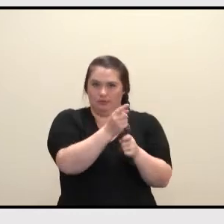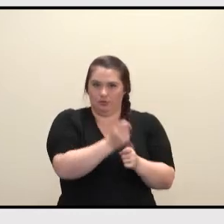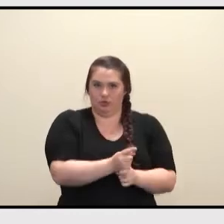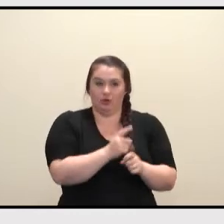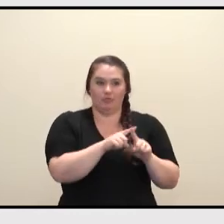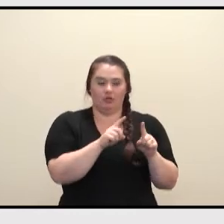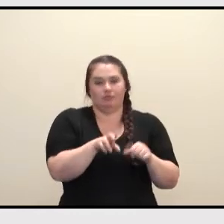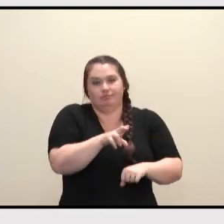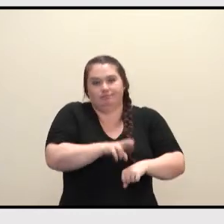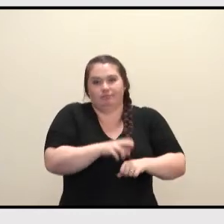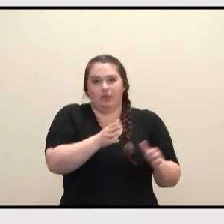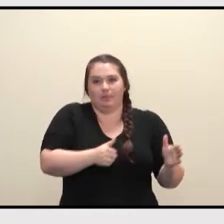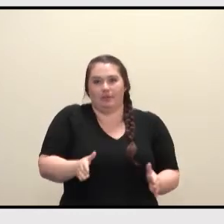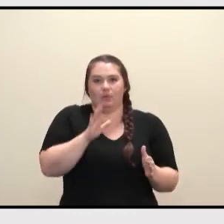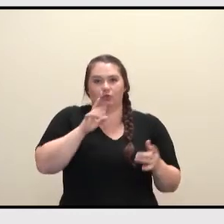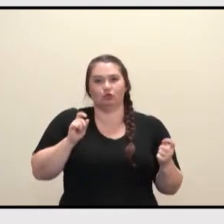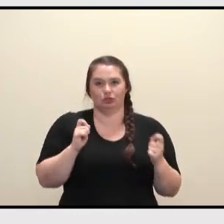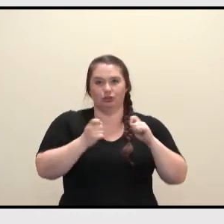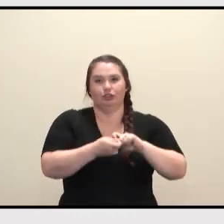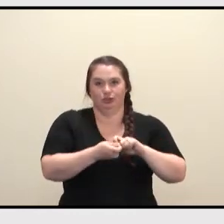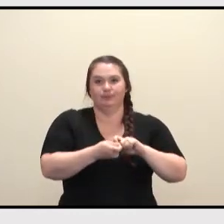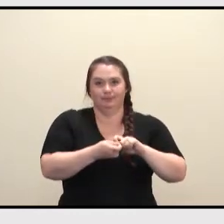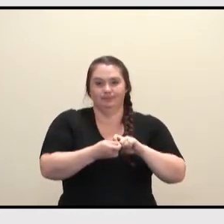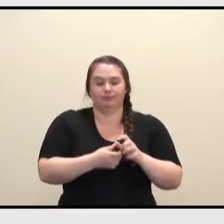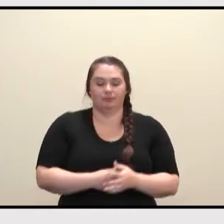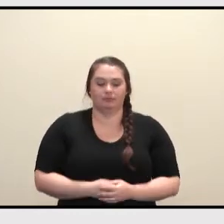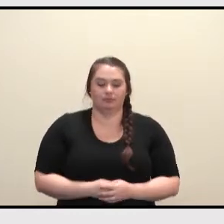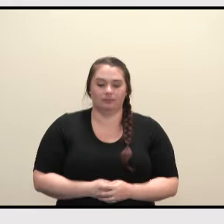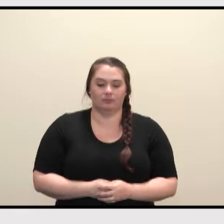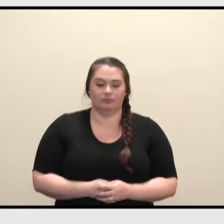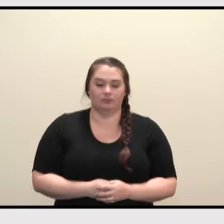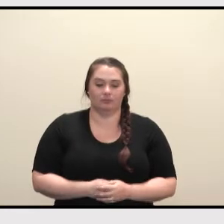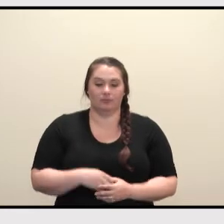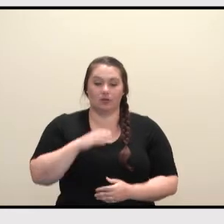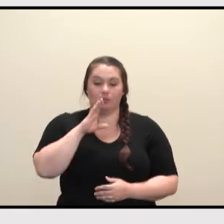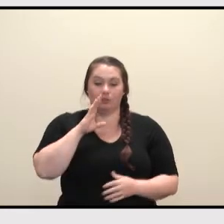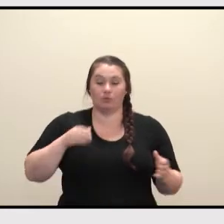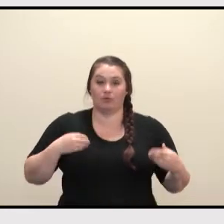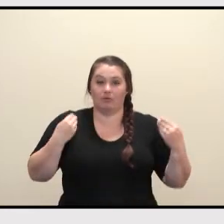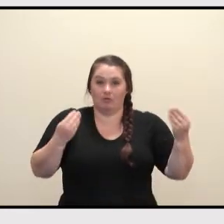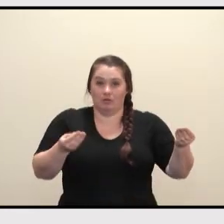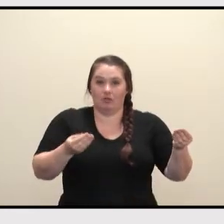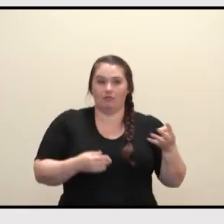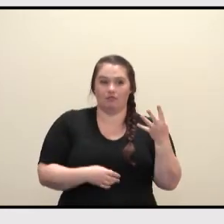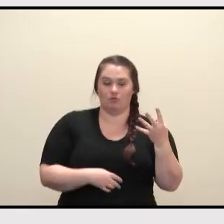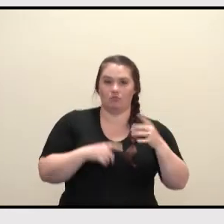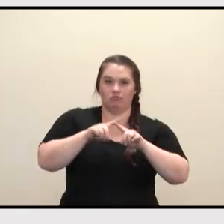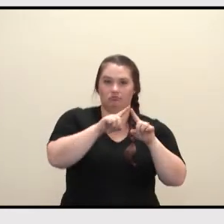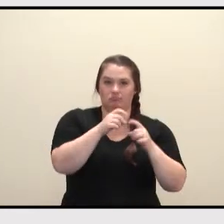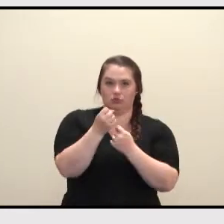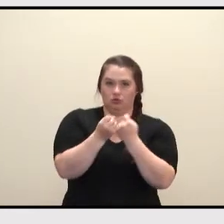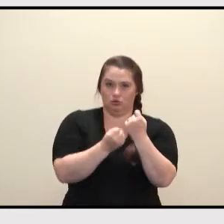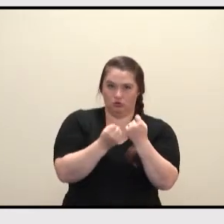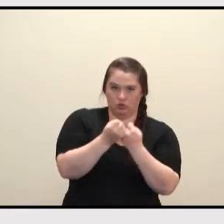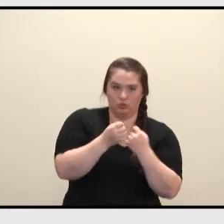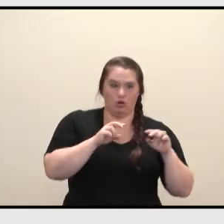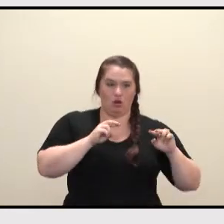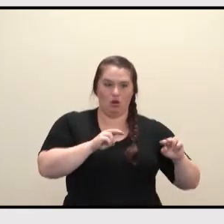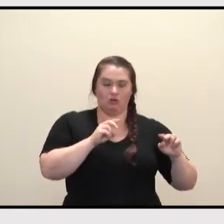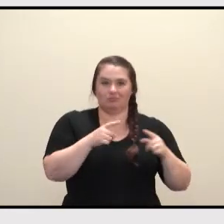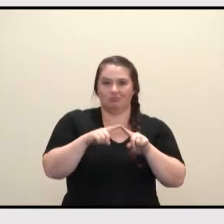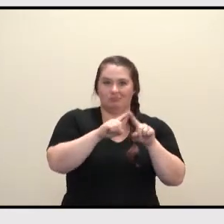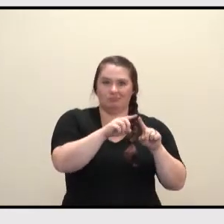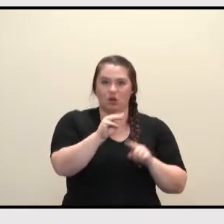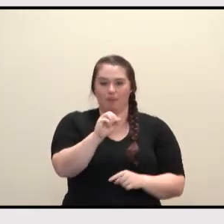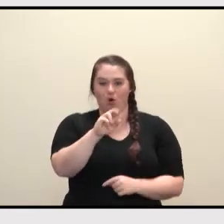plan changes. So again, we are providing 4 structures that we have looked at market value and we've looked at